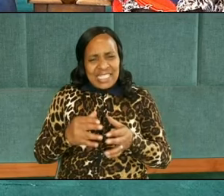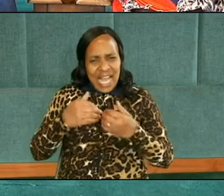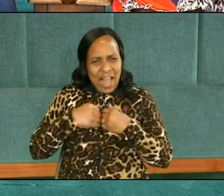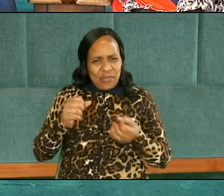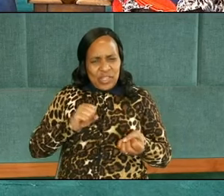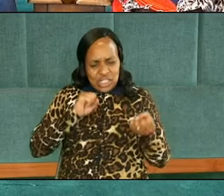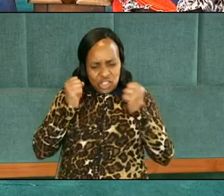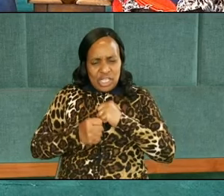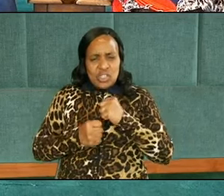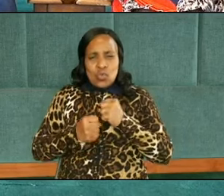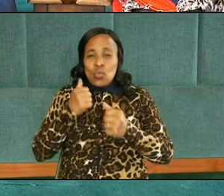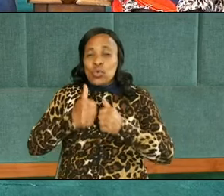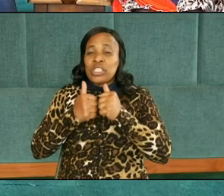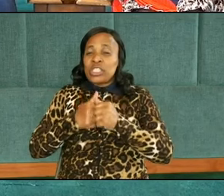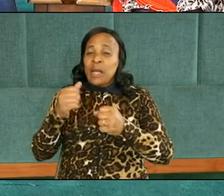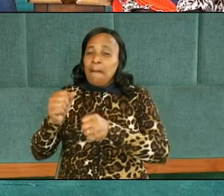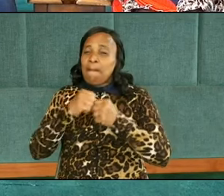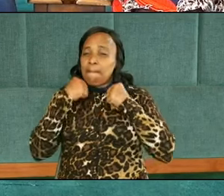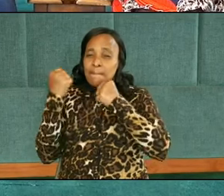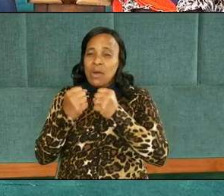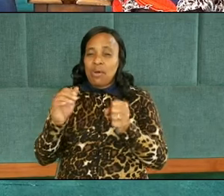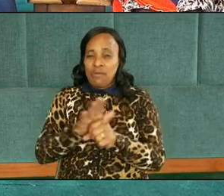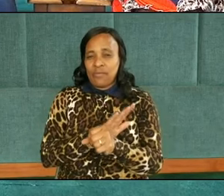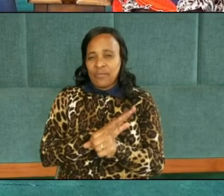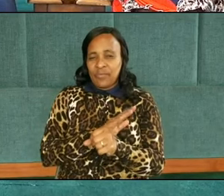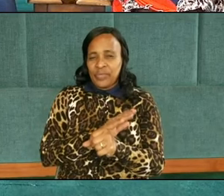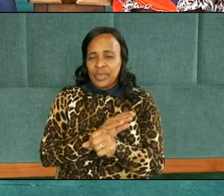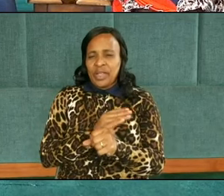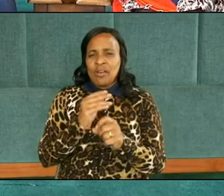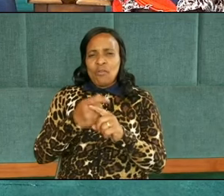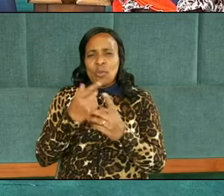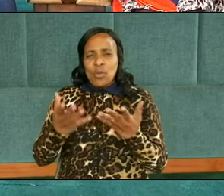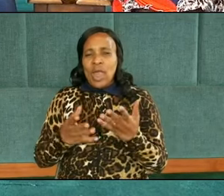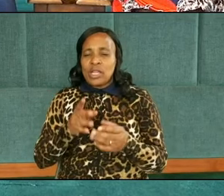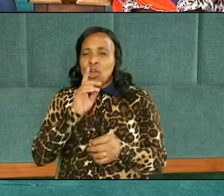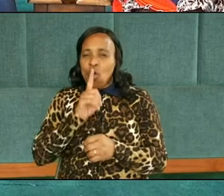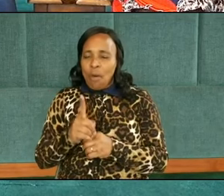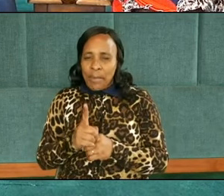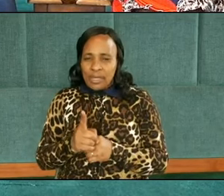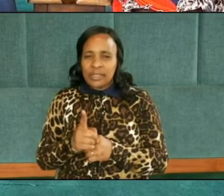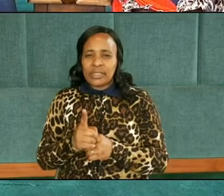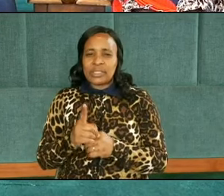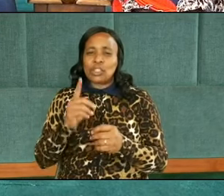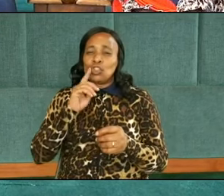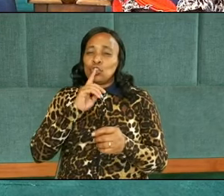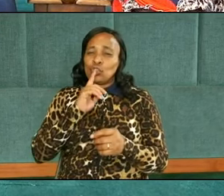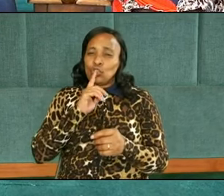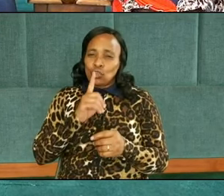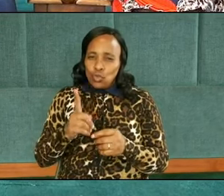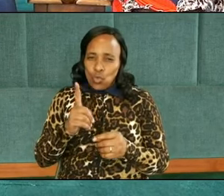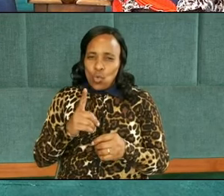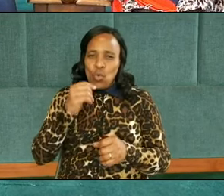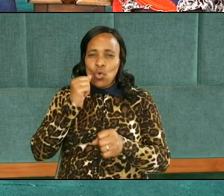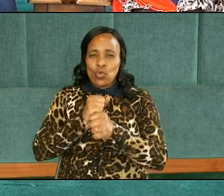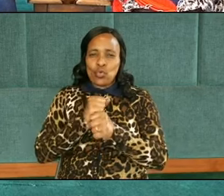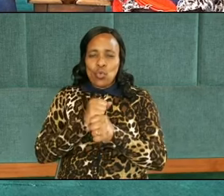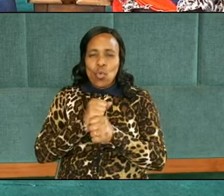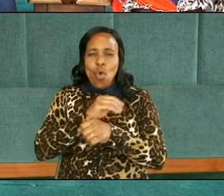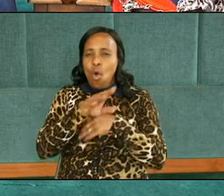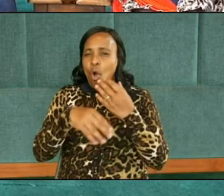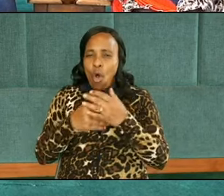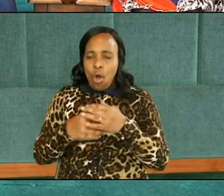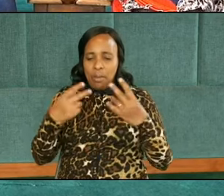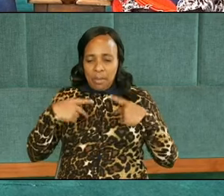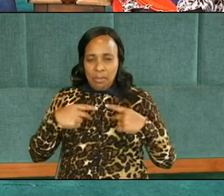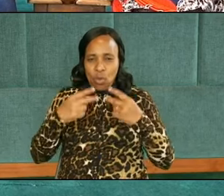and vast. The sins of the great command imitation, and so do their virtues.